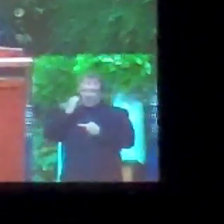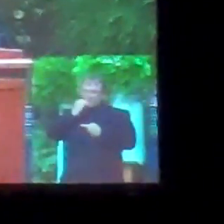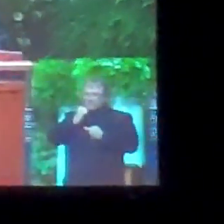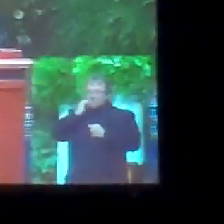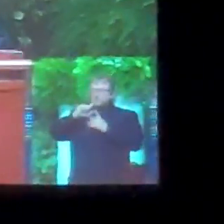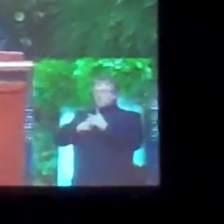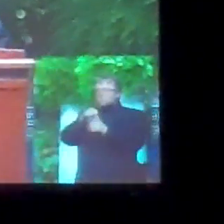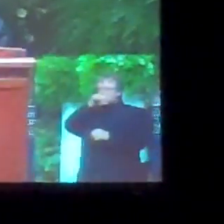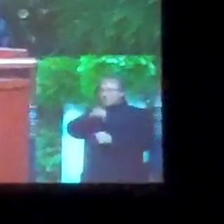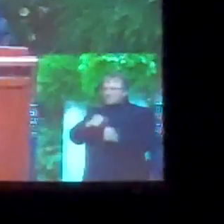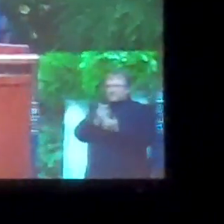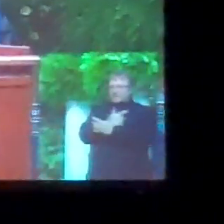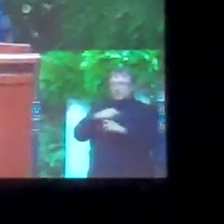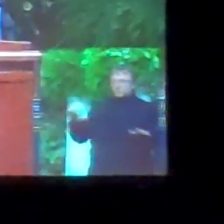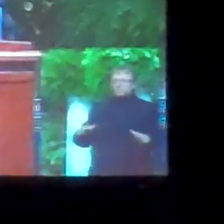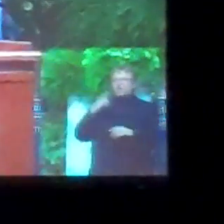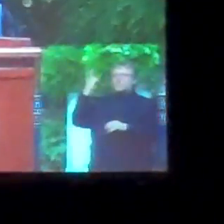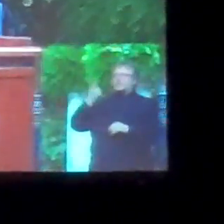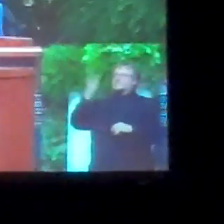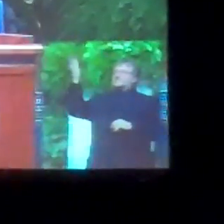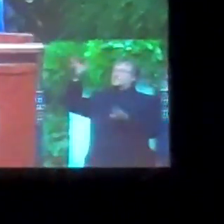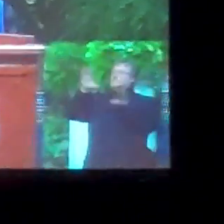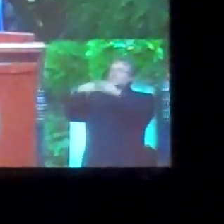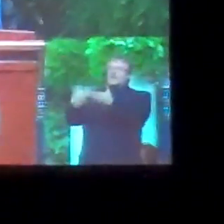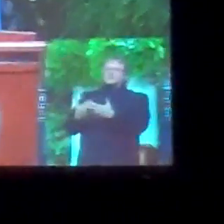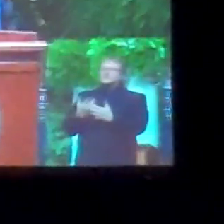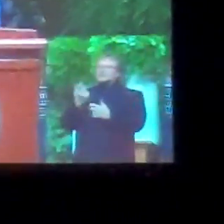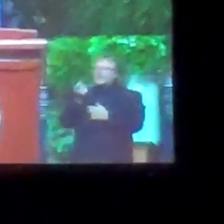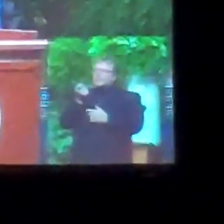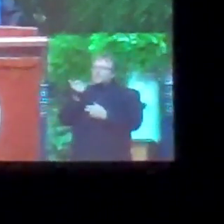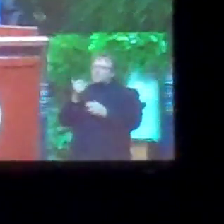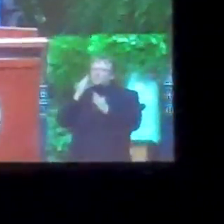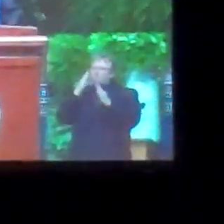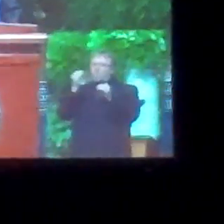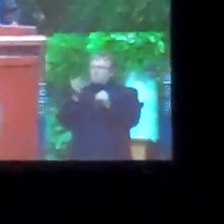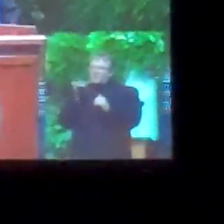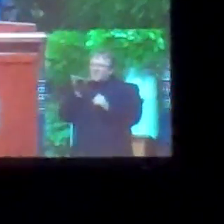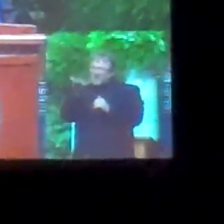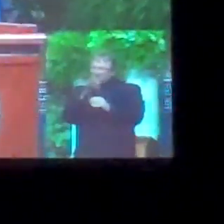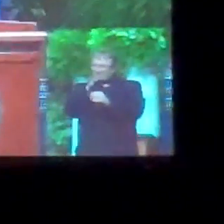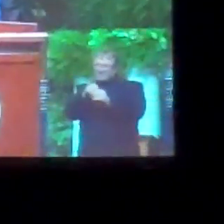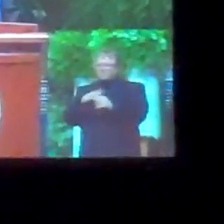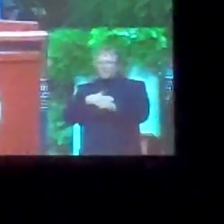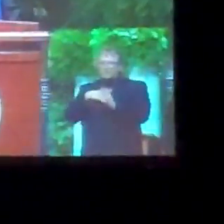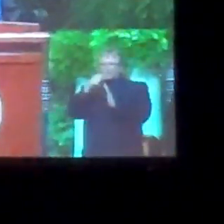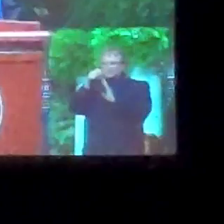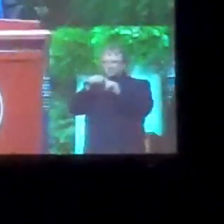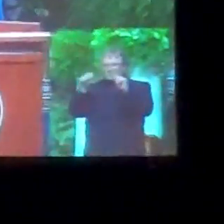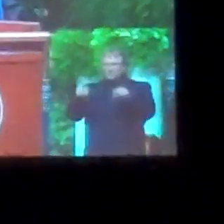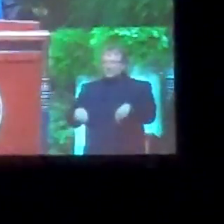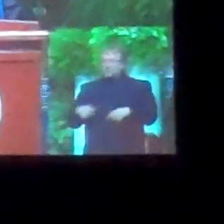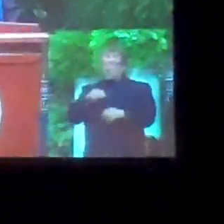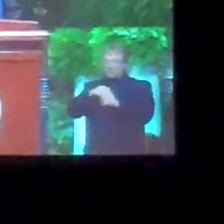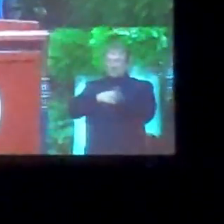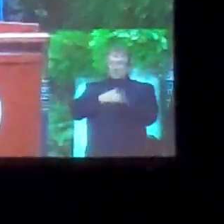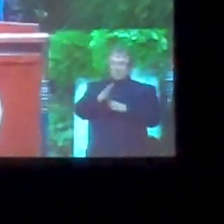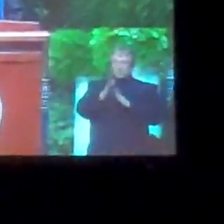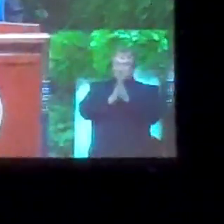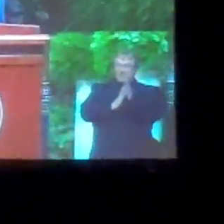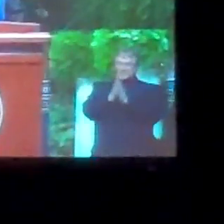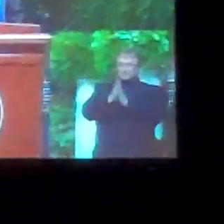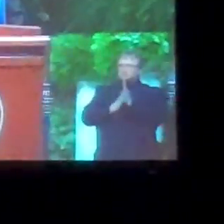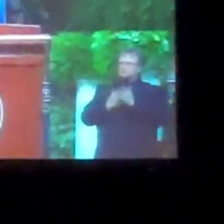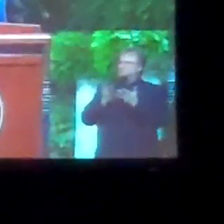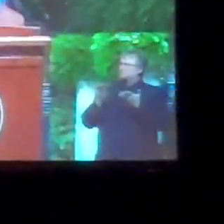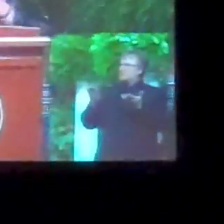that speech classes had been this glimmer of hope woven into my transcript. And it's my passion for my major that has me standing here before